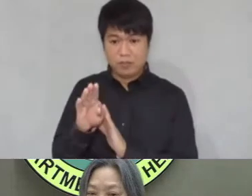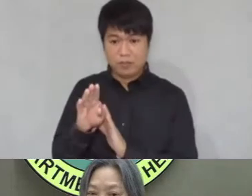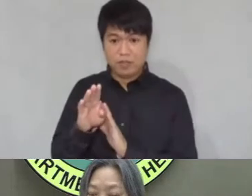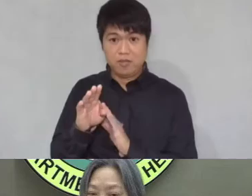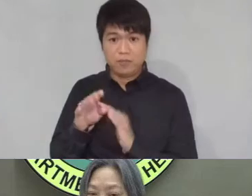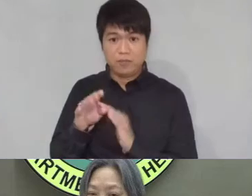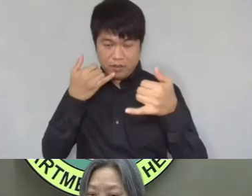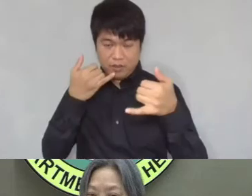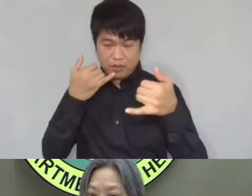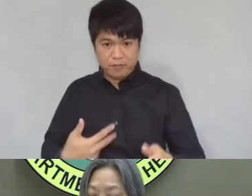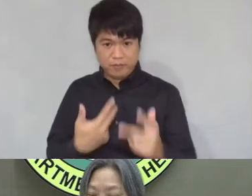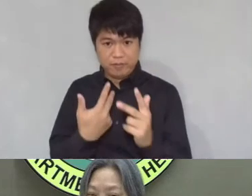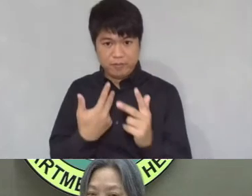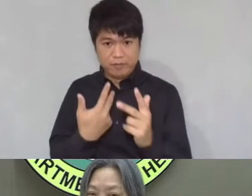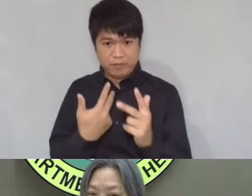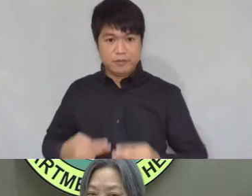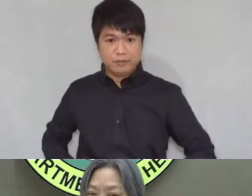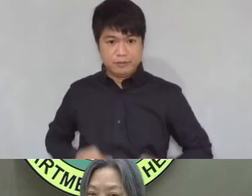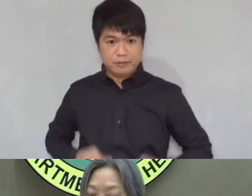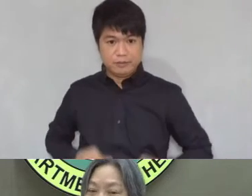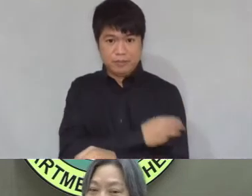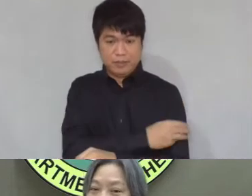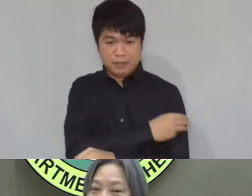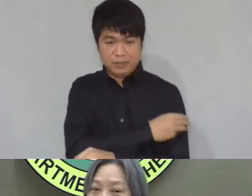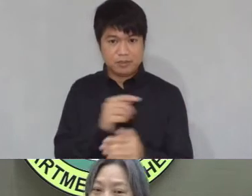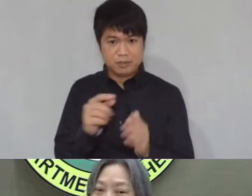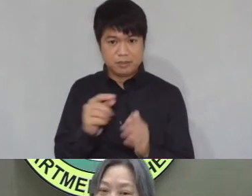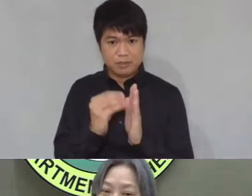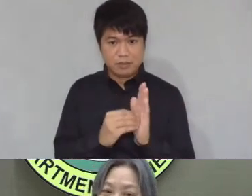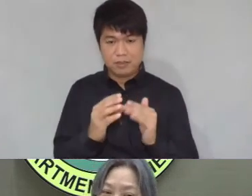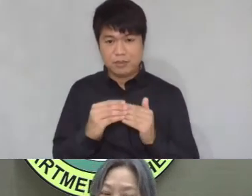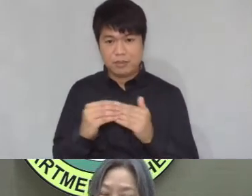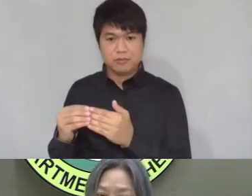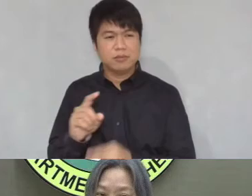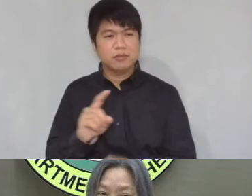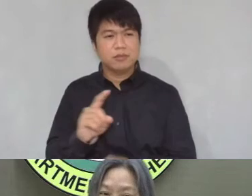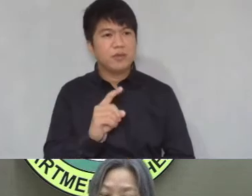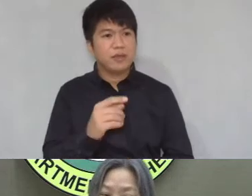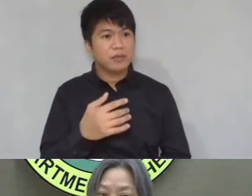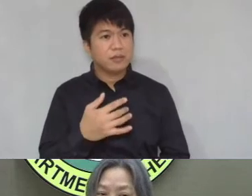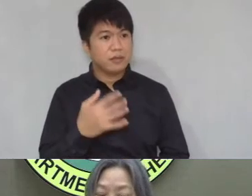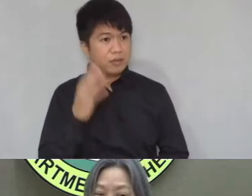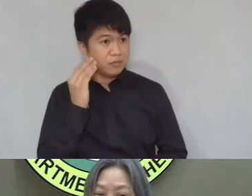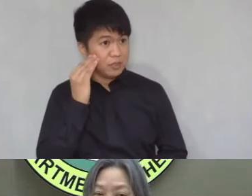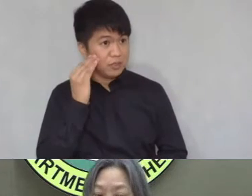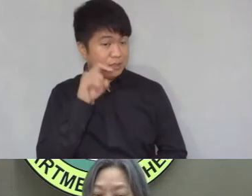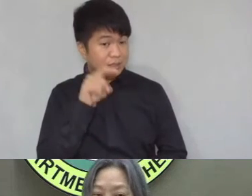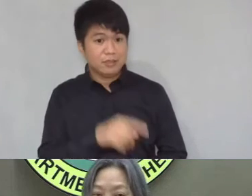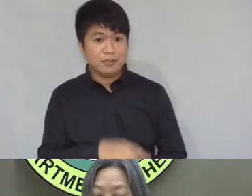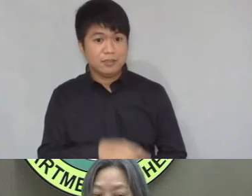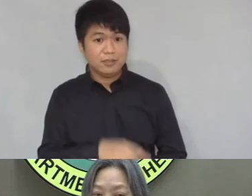to develop telehealth guidelines for teleradiology. I'll call on Iris. So what is your experience?